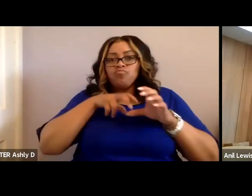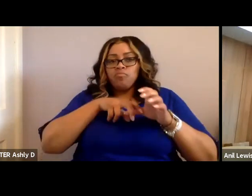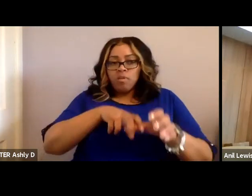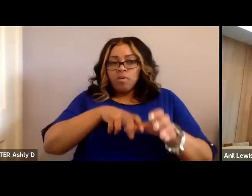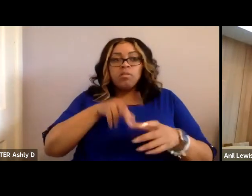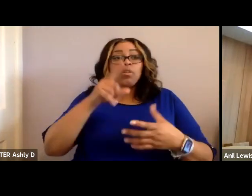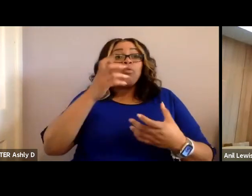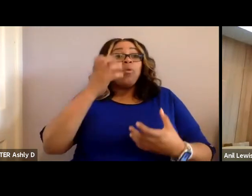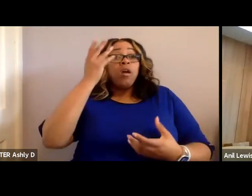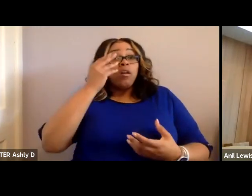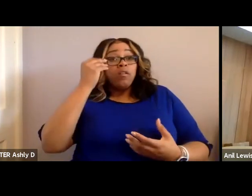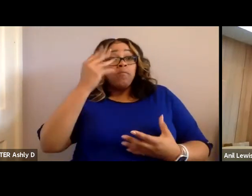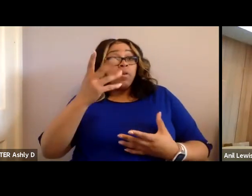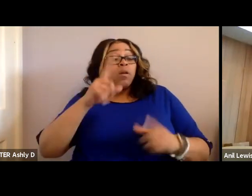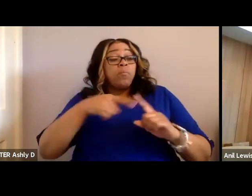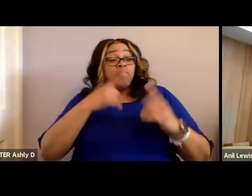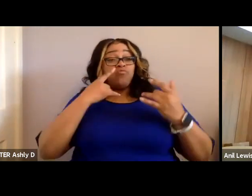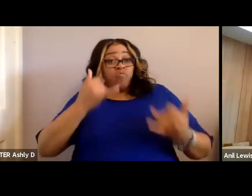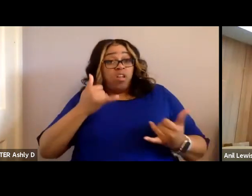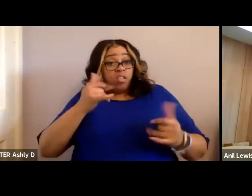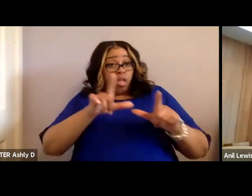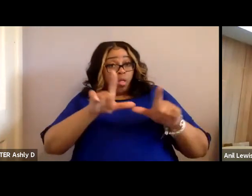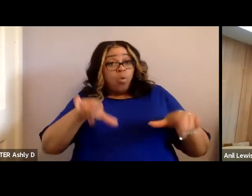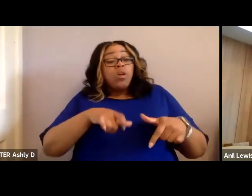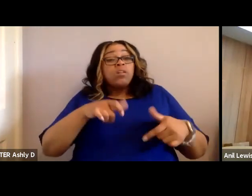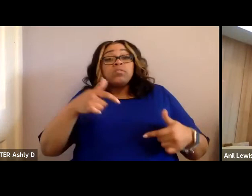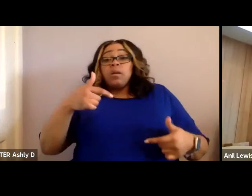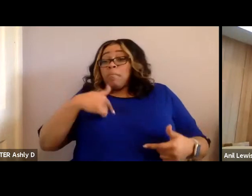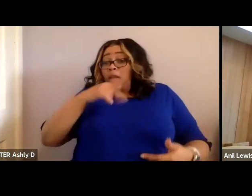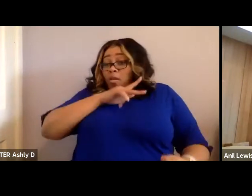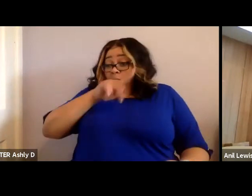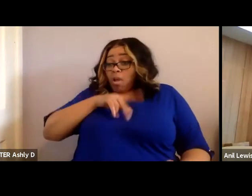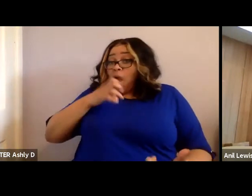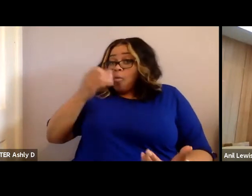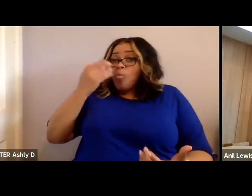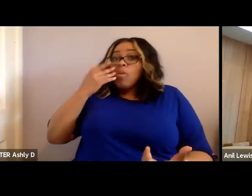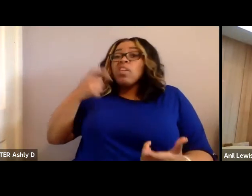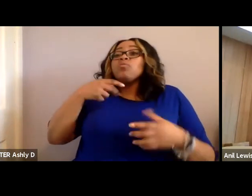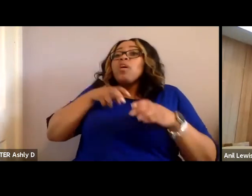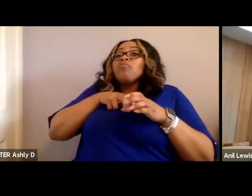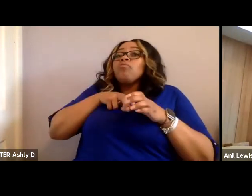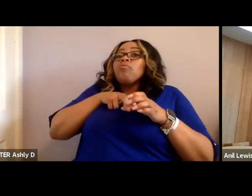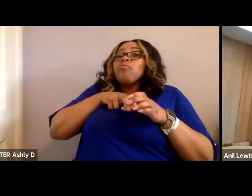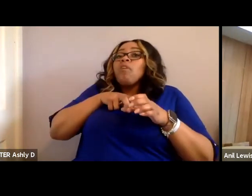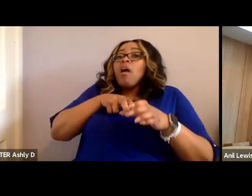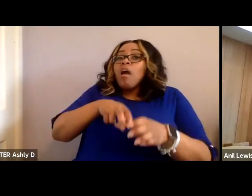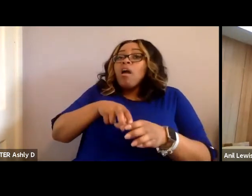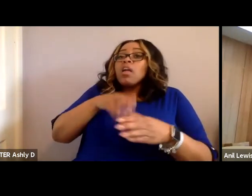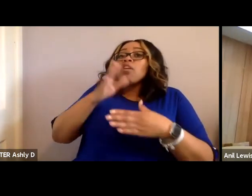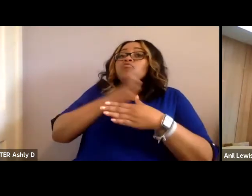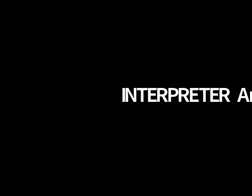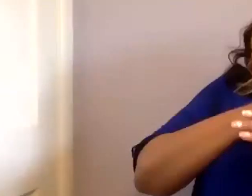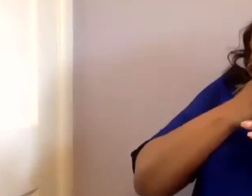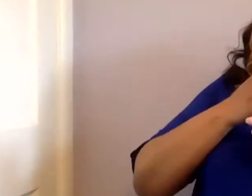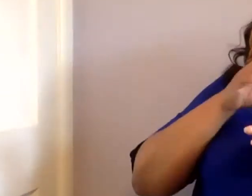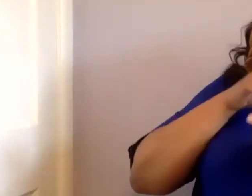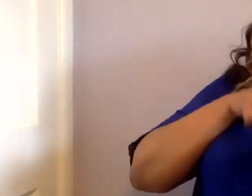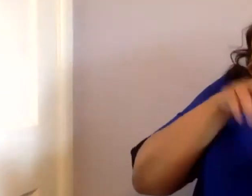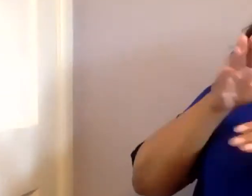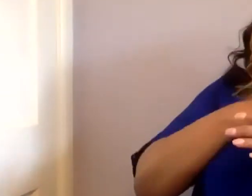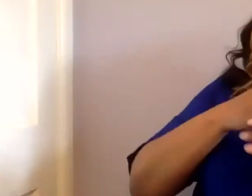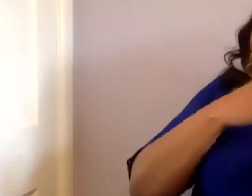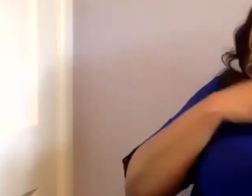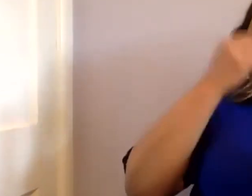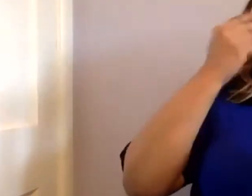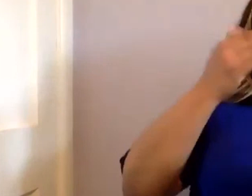want information about the current location? I personally like to know that, because even when I'm riding in rideshare options now, I can tell when the driver